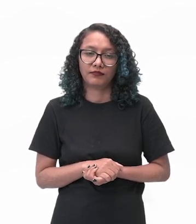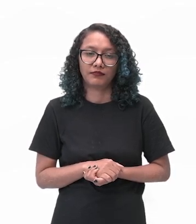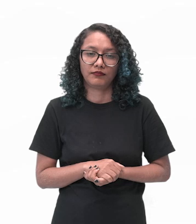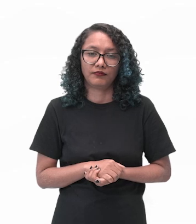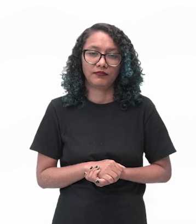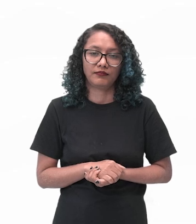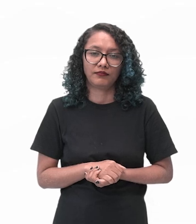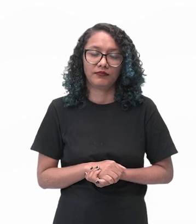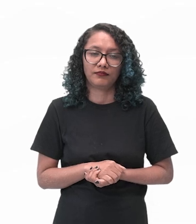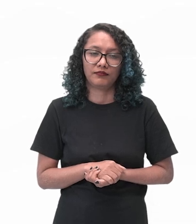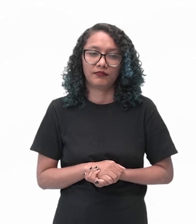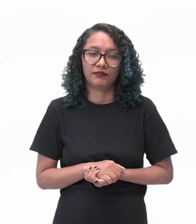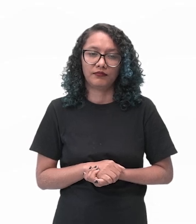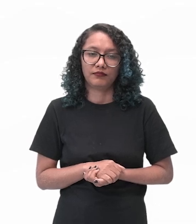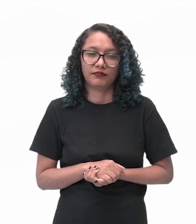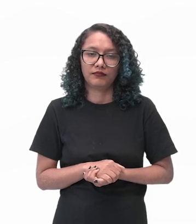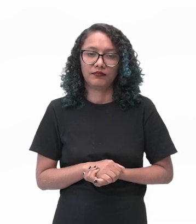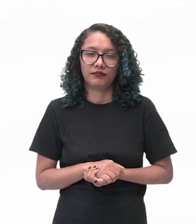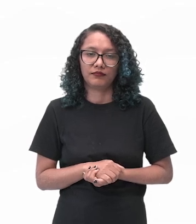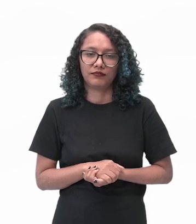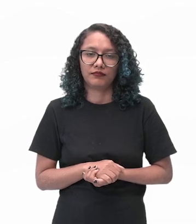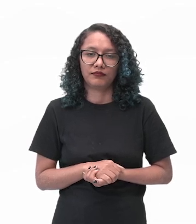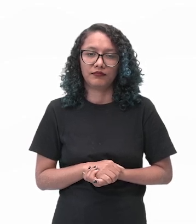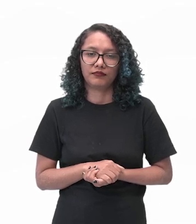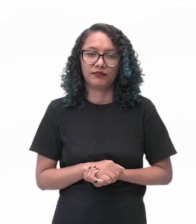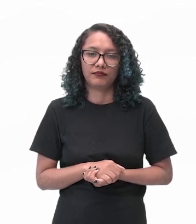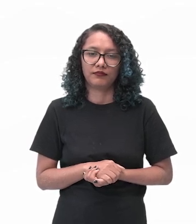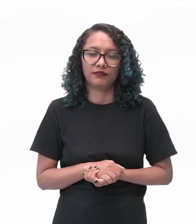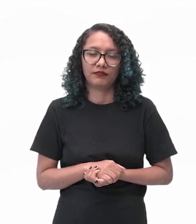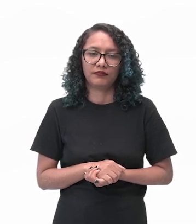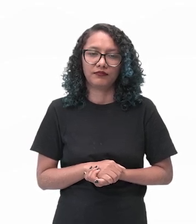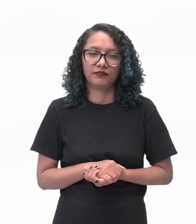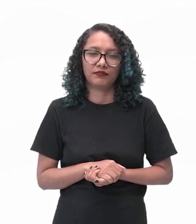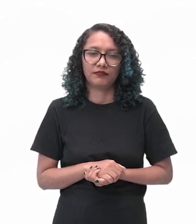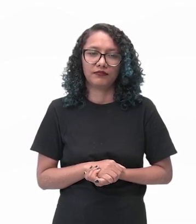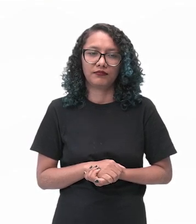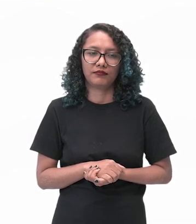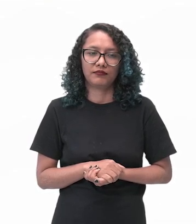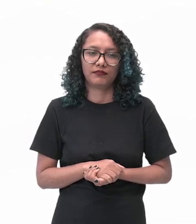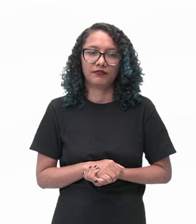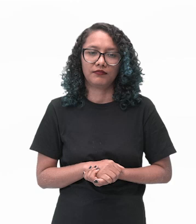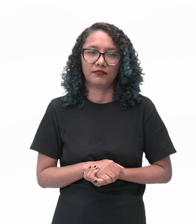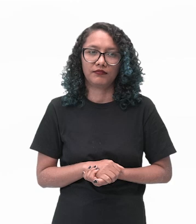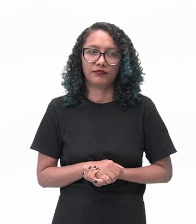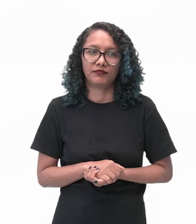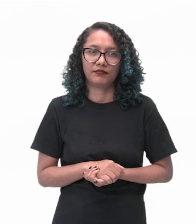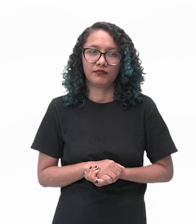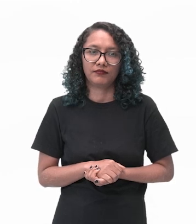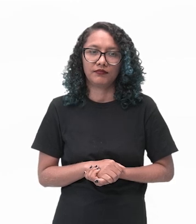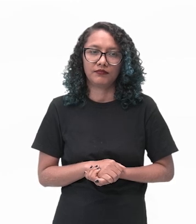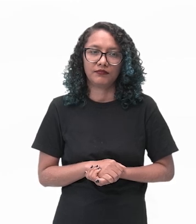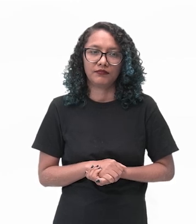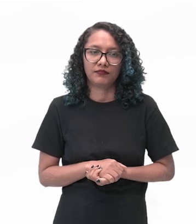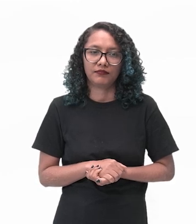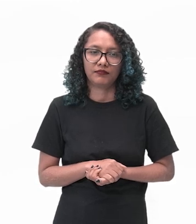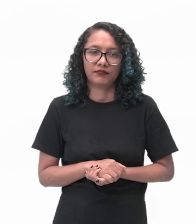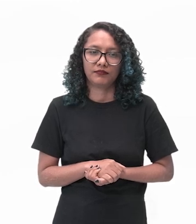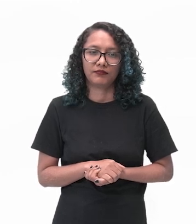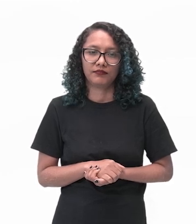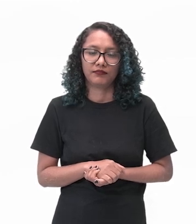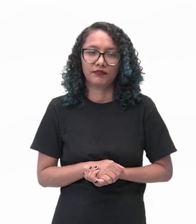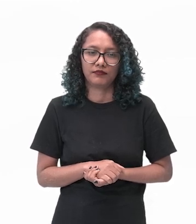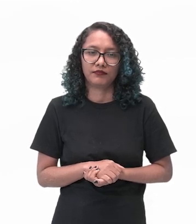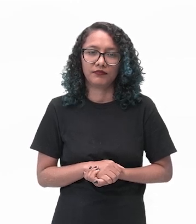are being threatened as their traditional lands are destroyed.